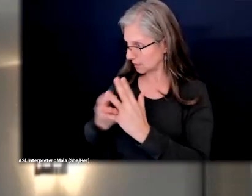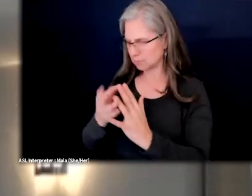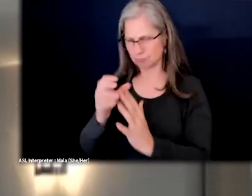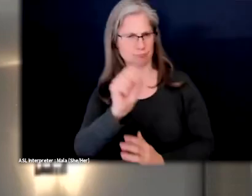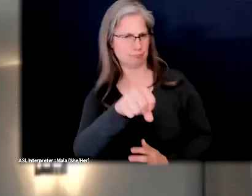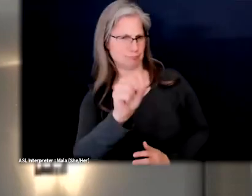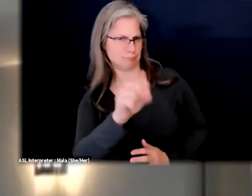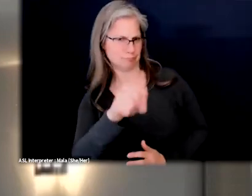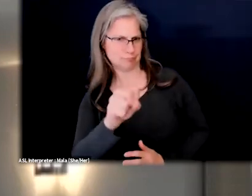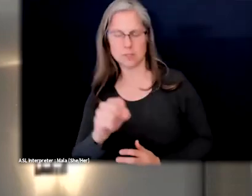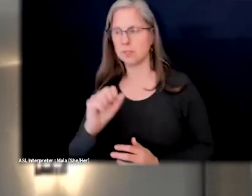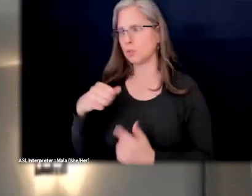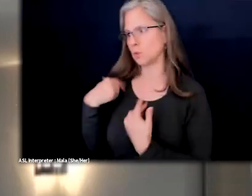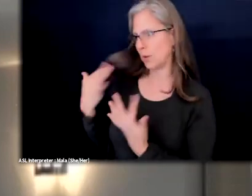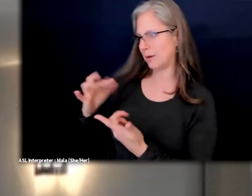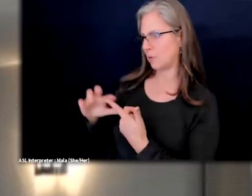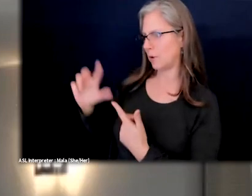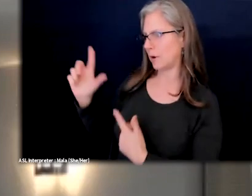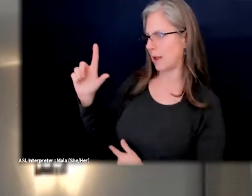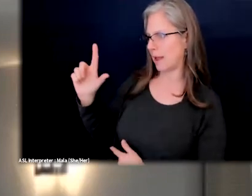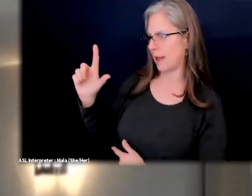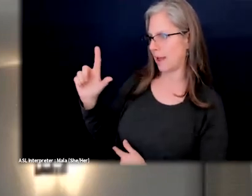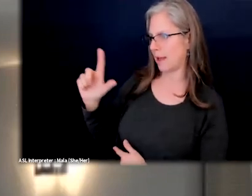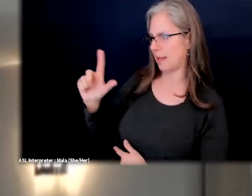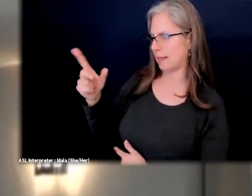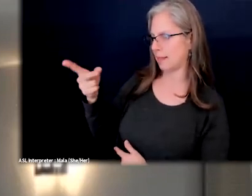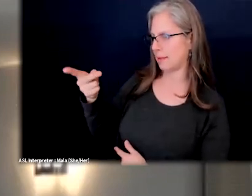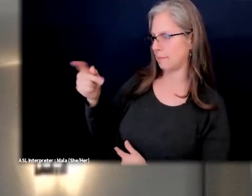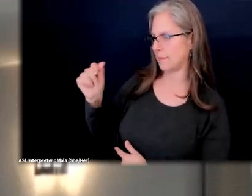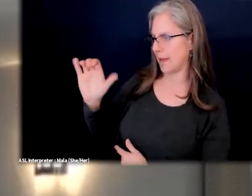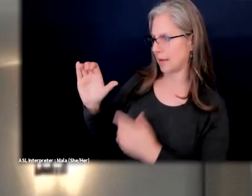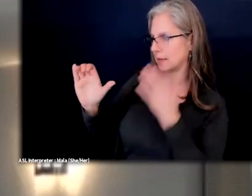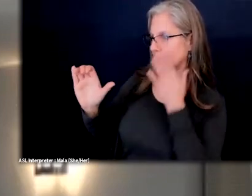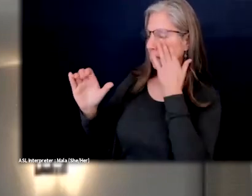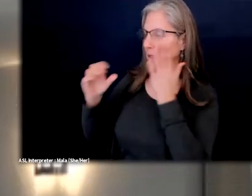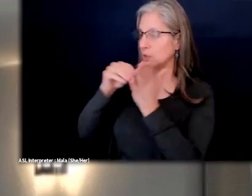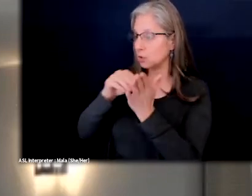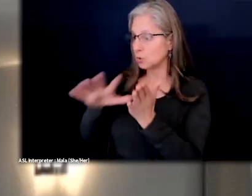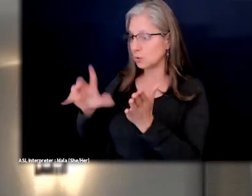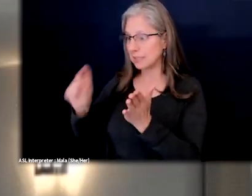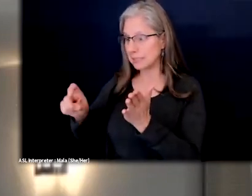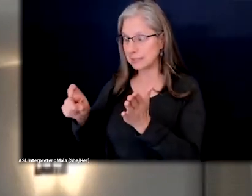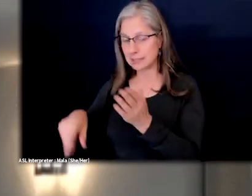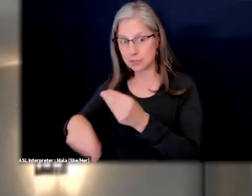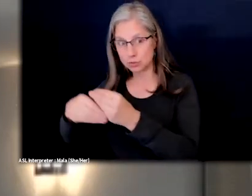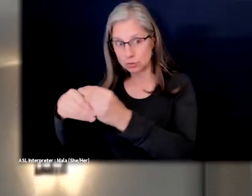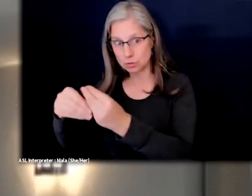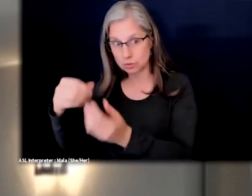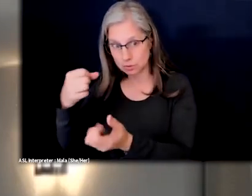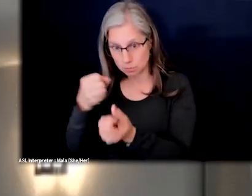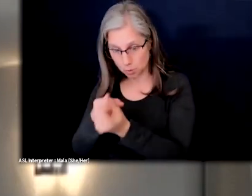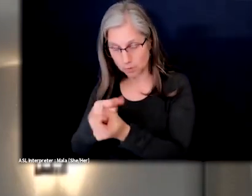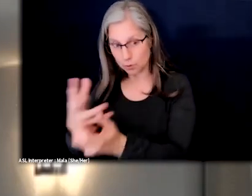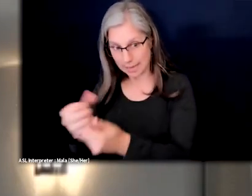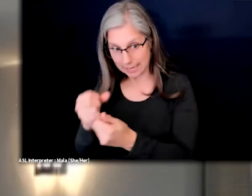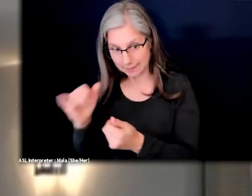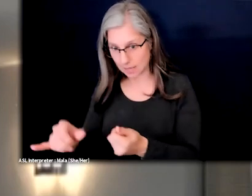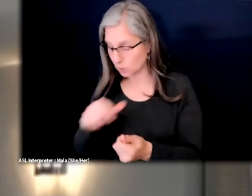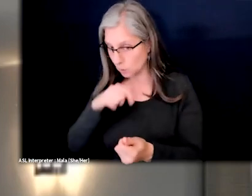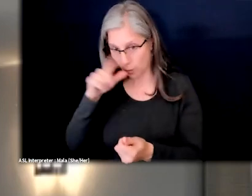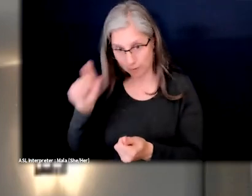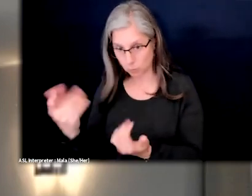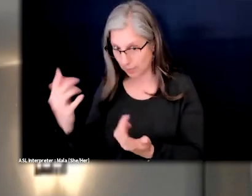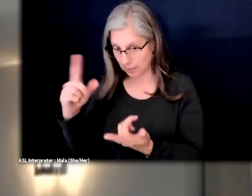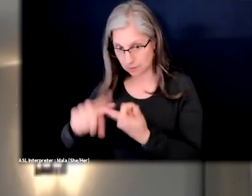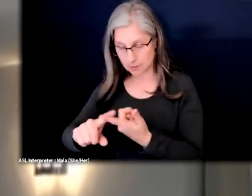just wait for the LCAP. So if a student needs additional support, the student is getting that support, and we don't have to wait for